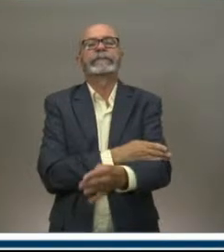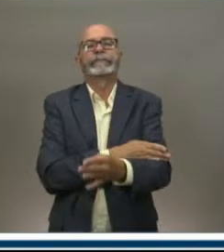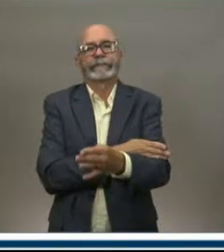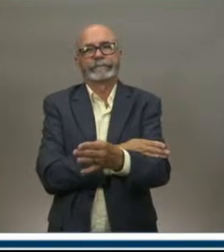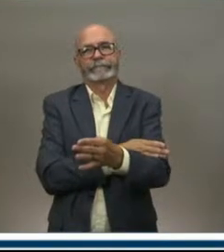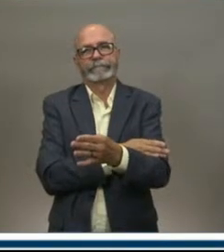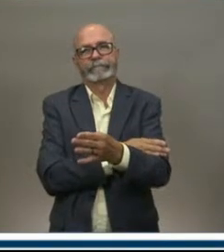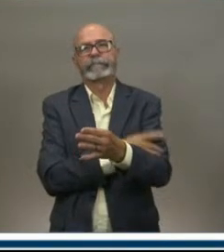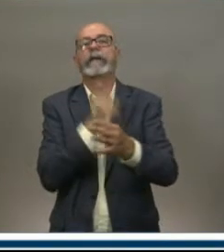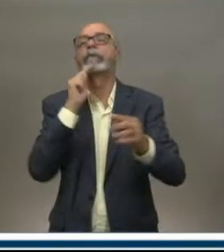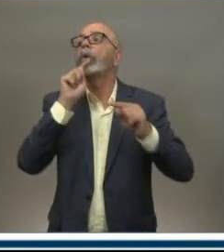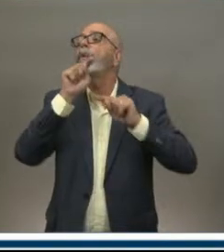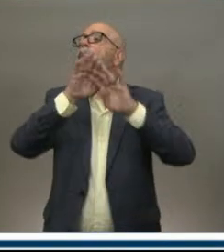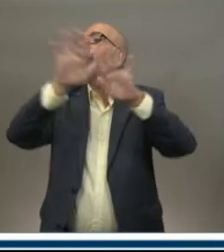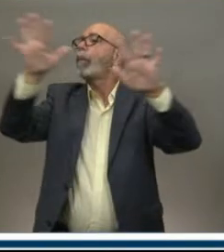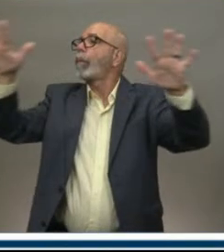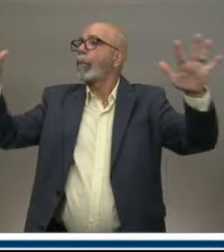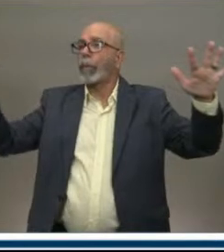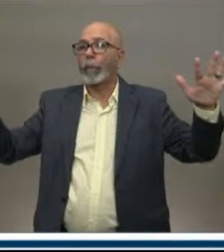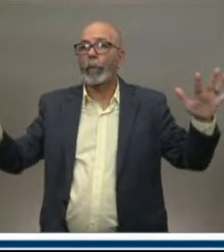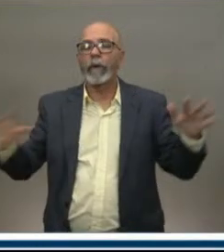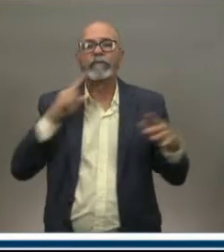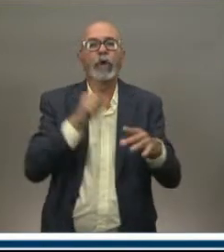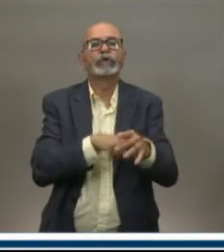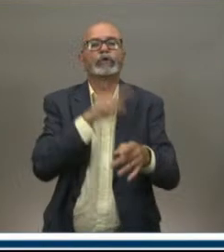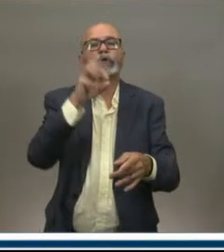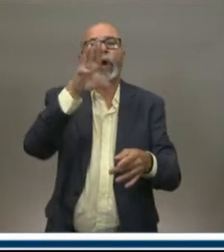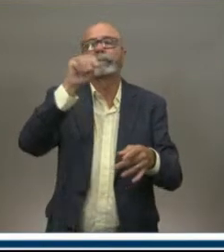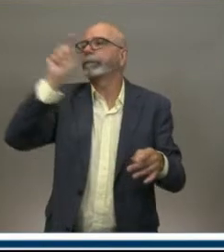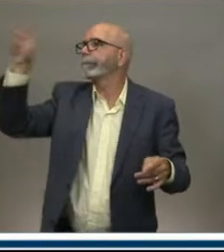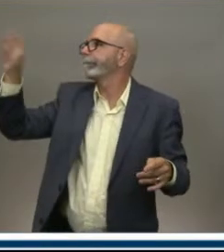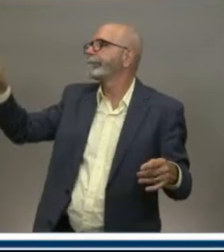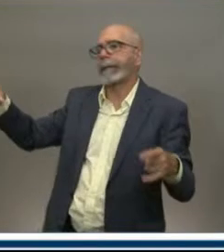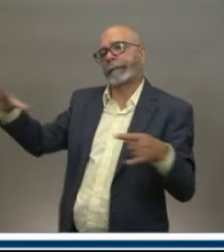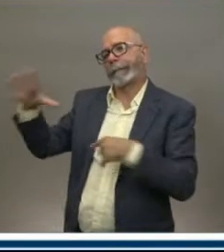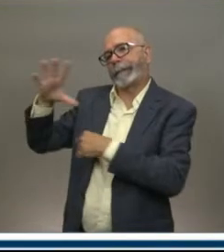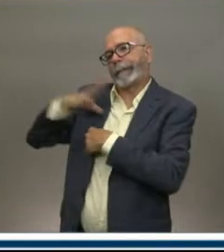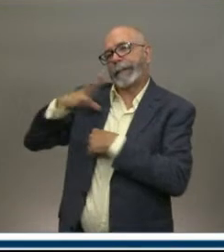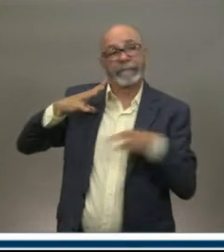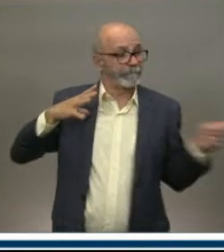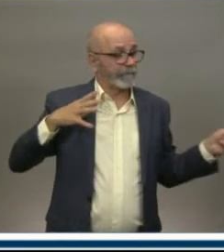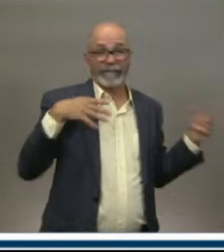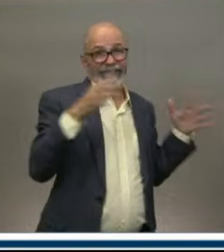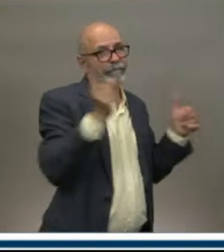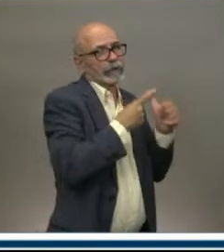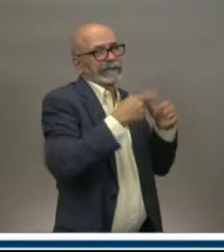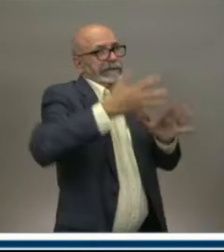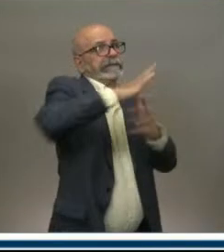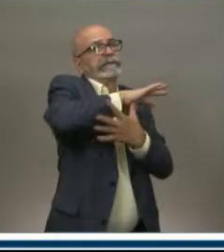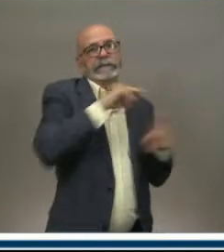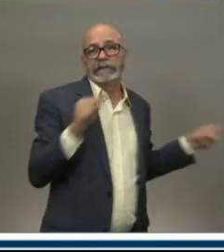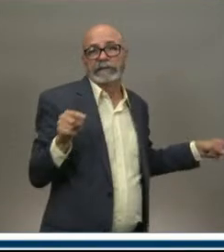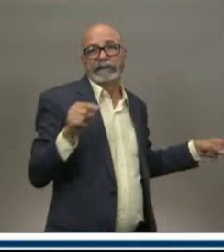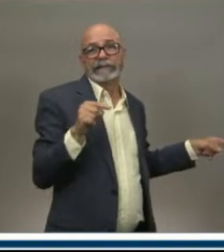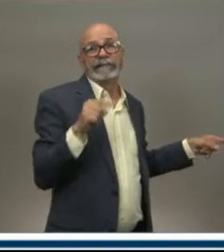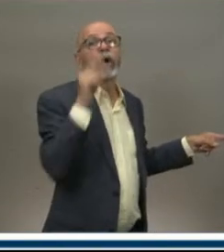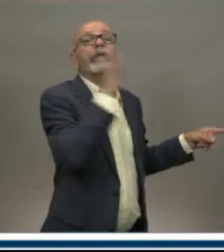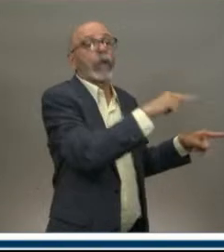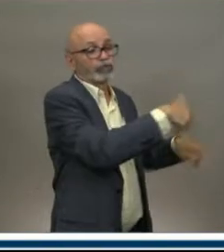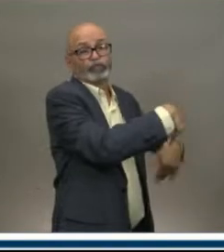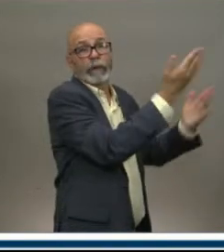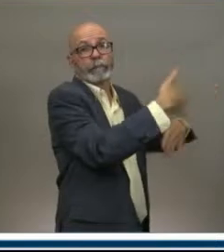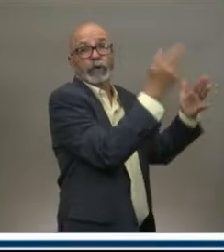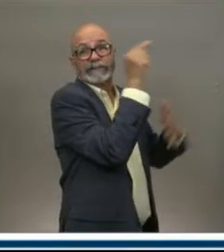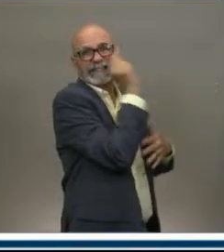sector. So we, although it's a Northwood review, I believe the recommendations transcend that one facility. And you've